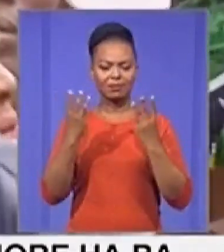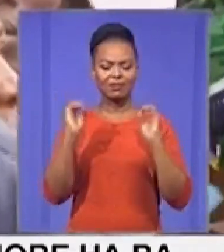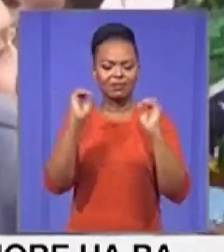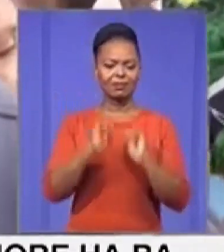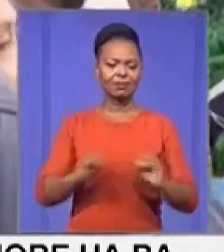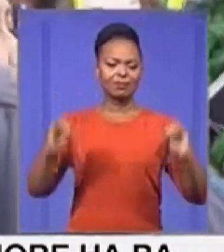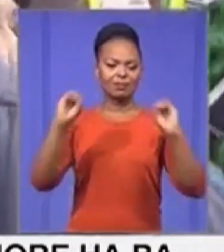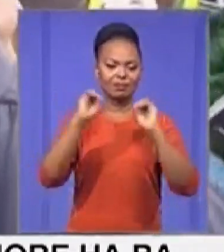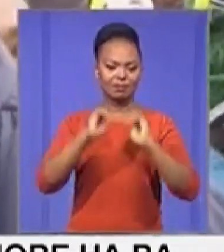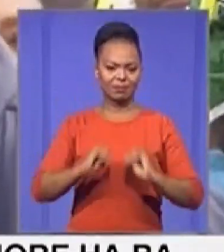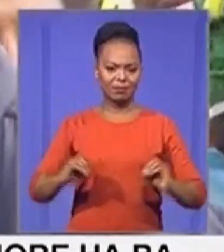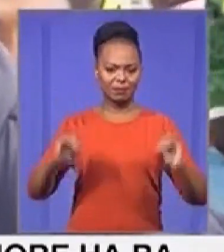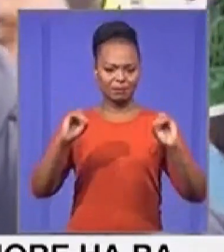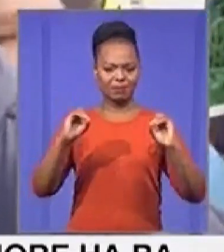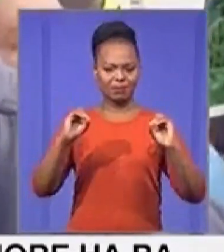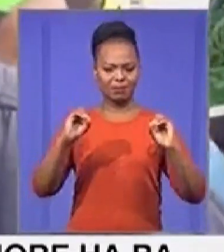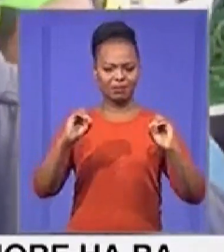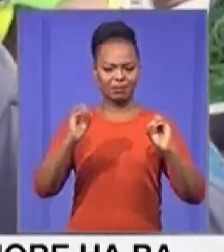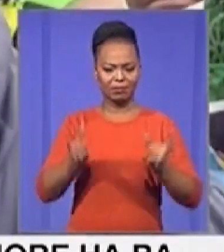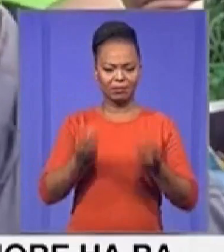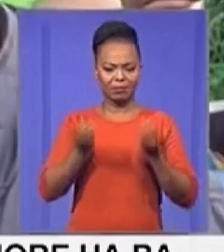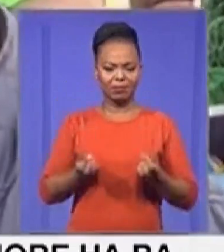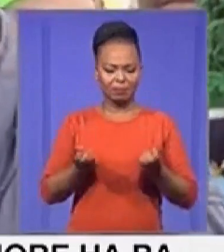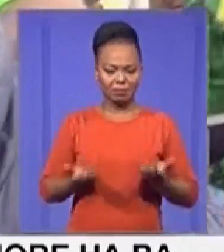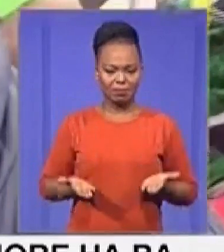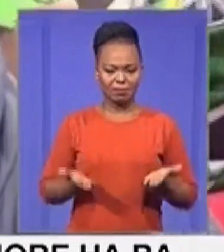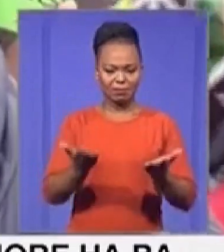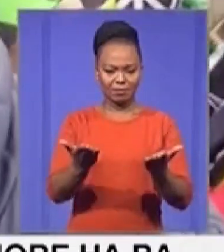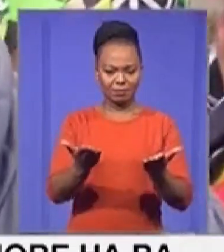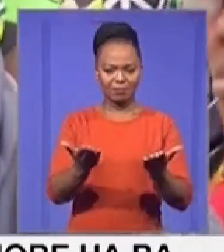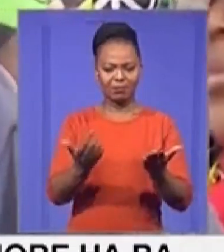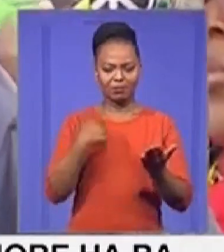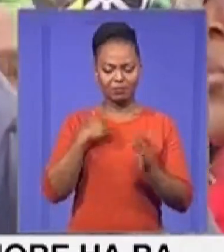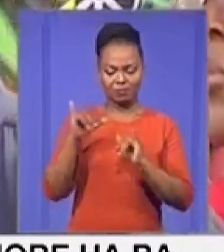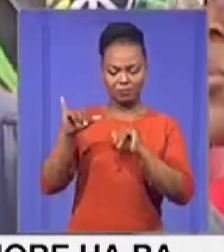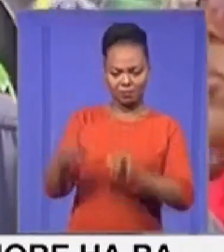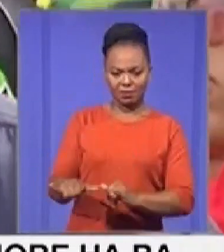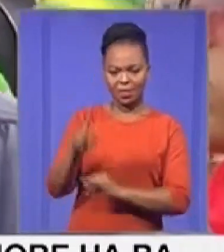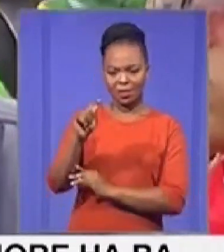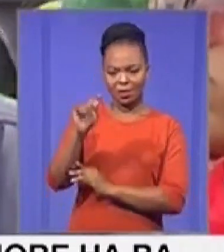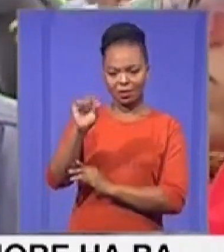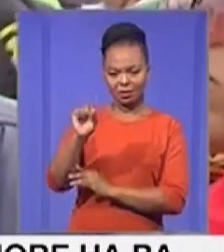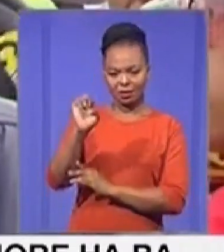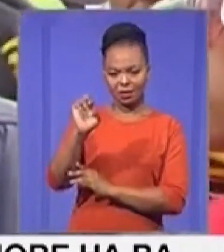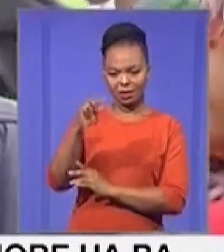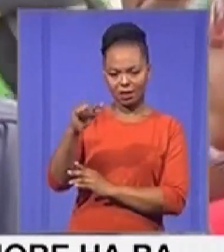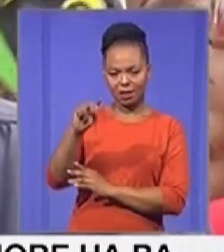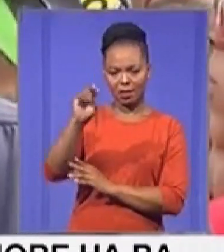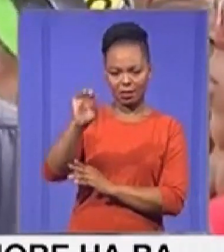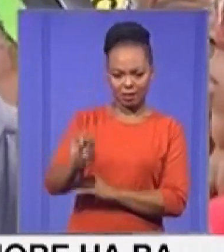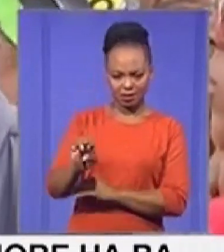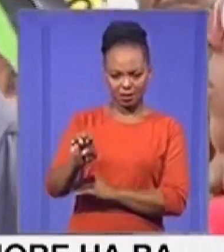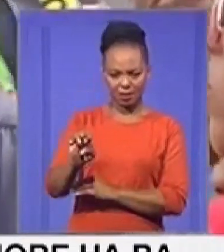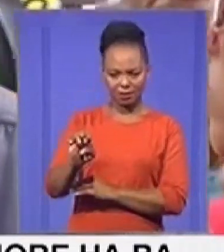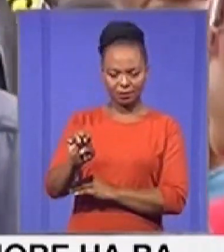bone mo Matlosana ke dula ko Tegane ga di